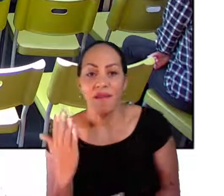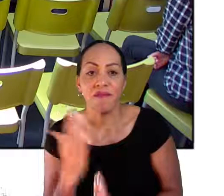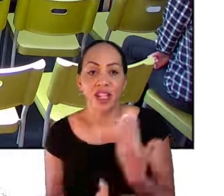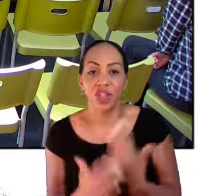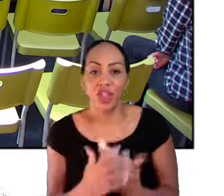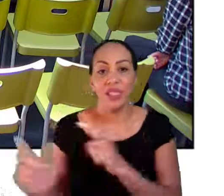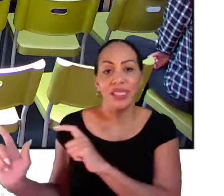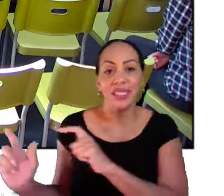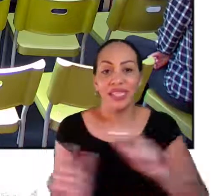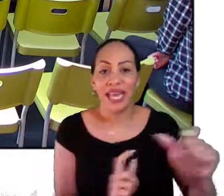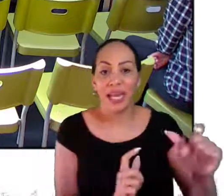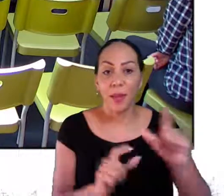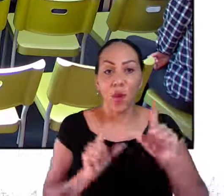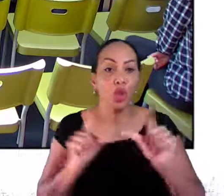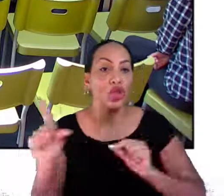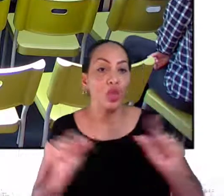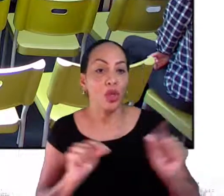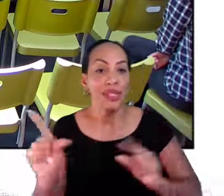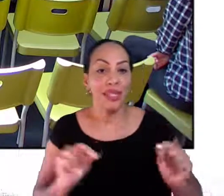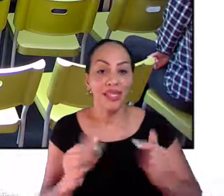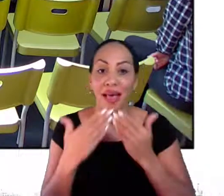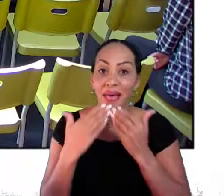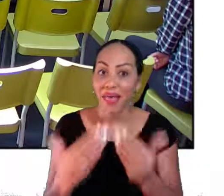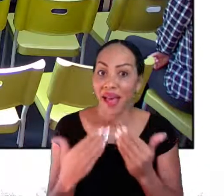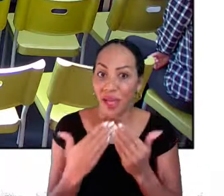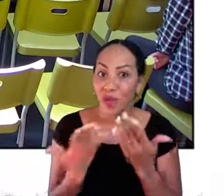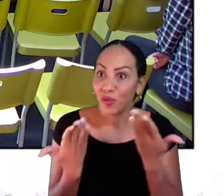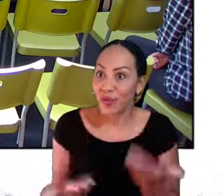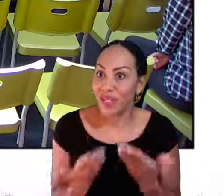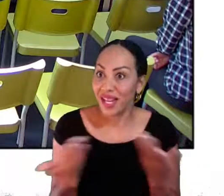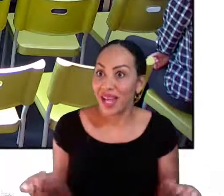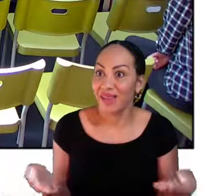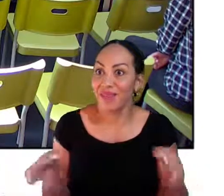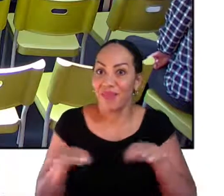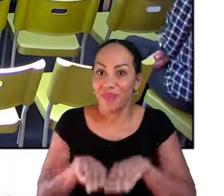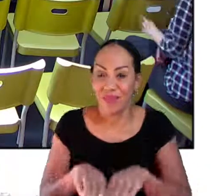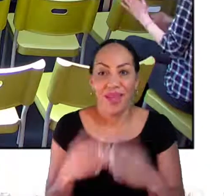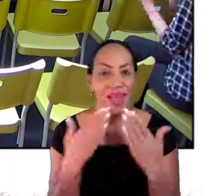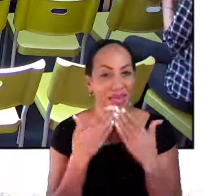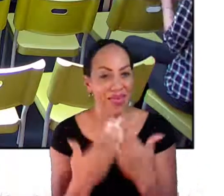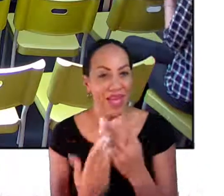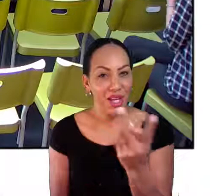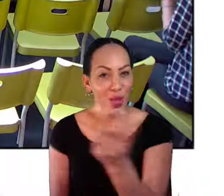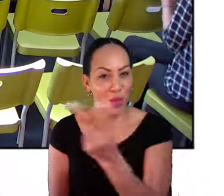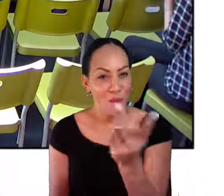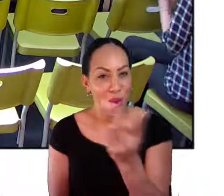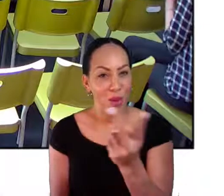today. Thank you so much for joining us, and thank you both for sharing your work.